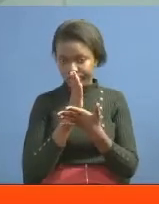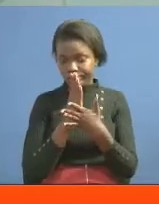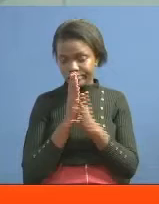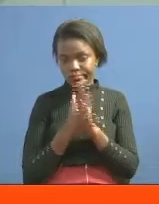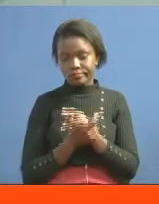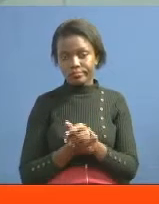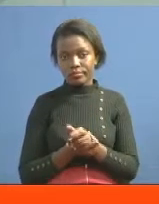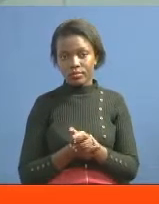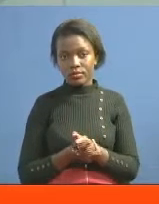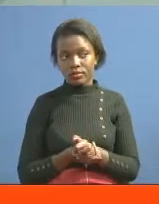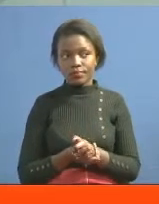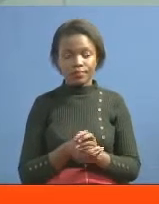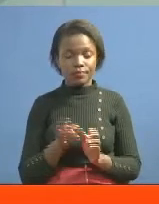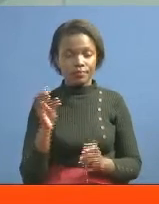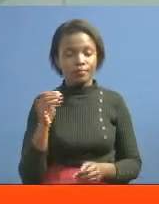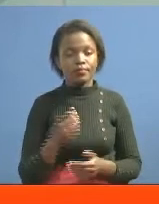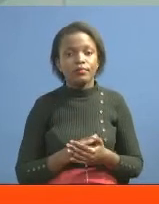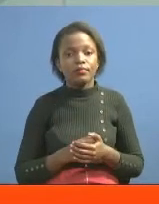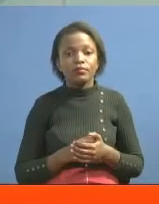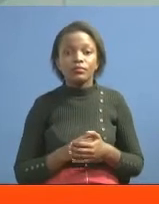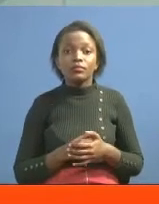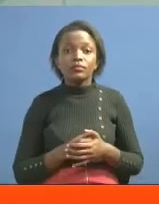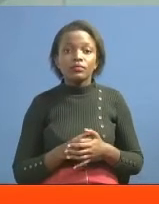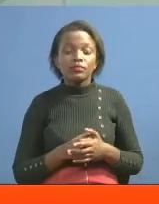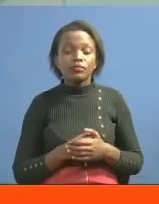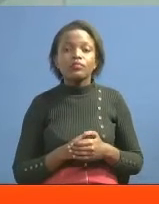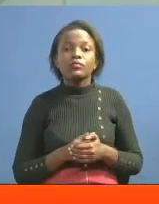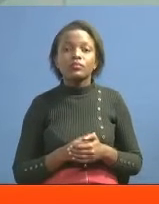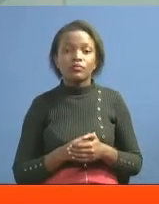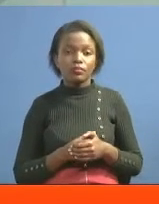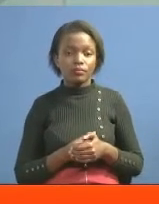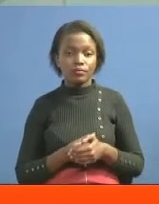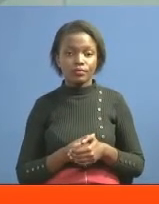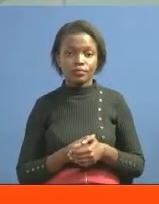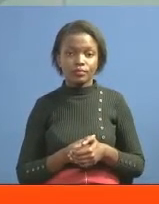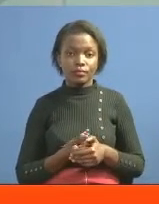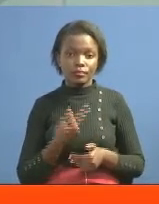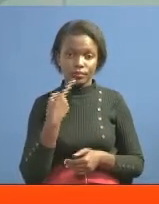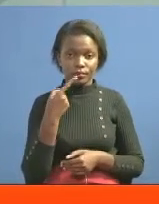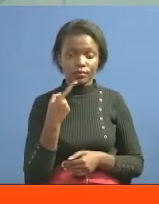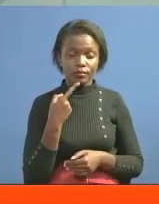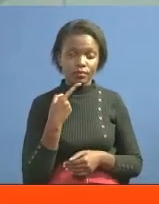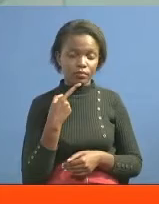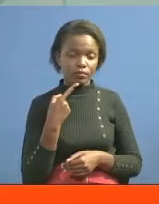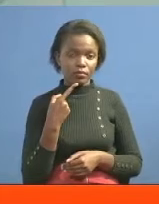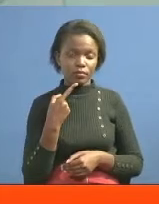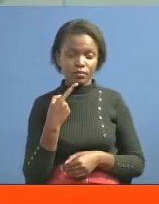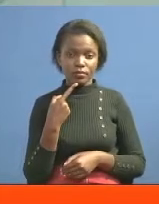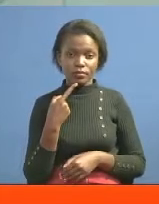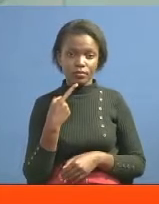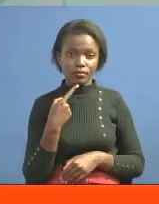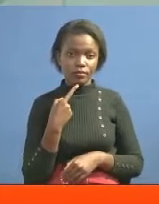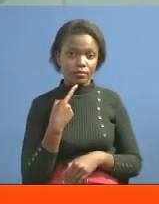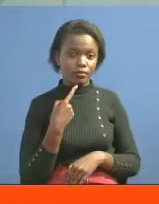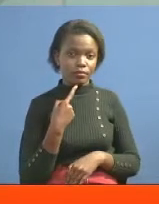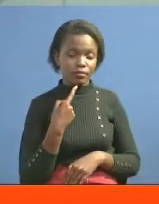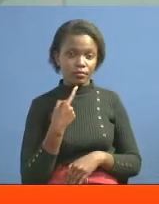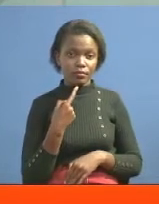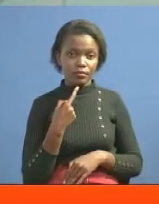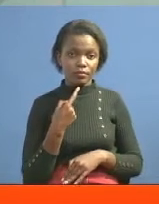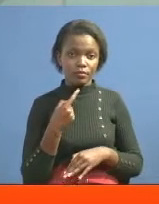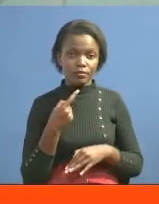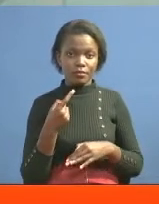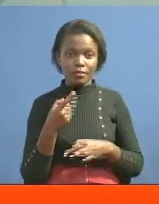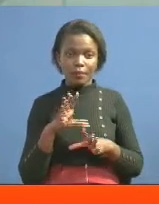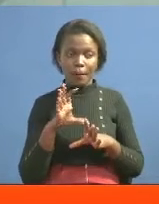is finding its way into people's pockets, of course, through corruption. Yeah. And so we are just holding the government to